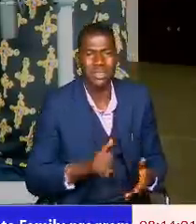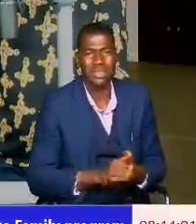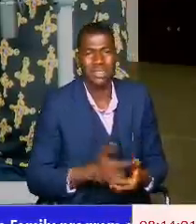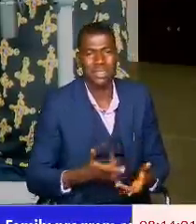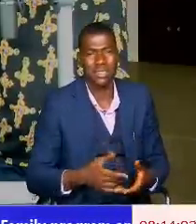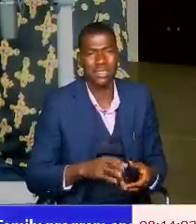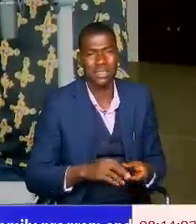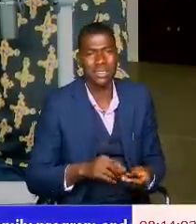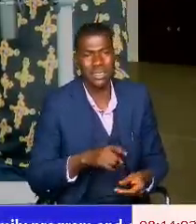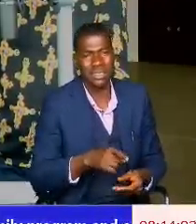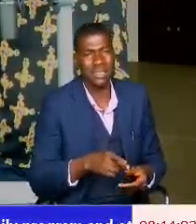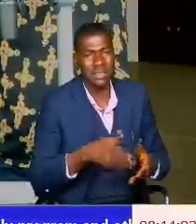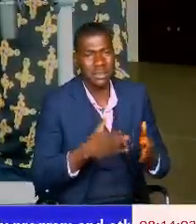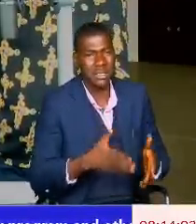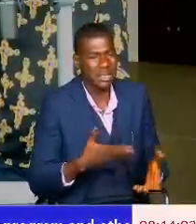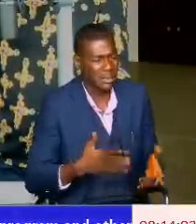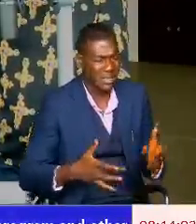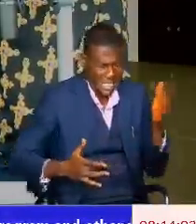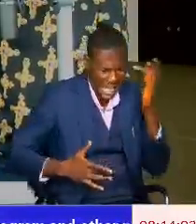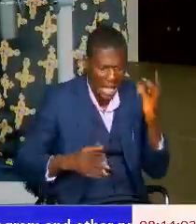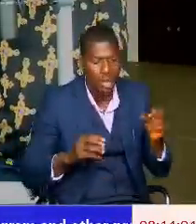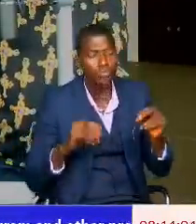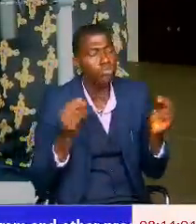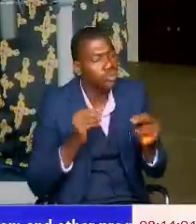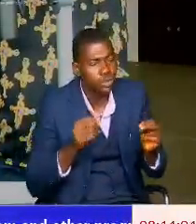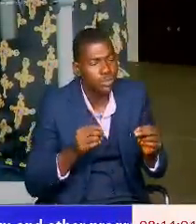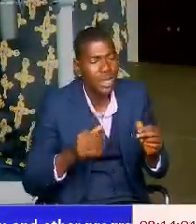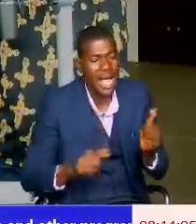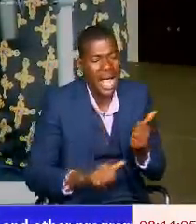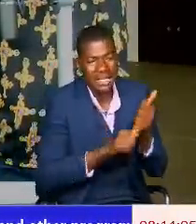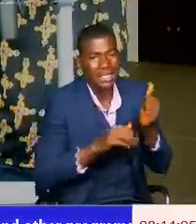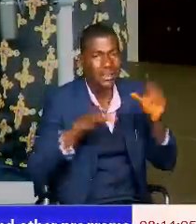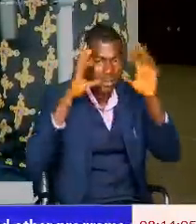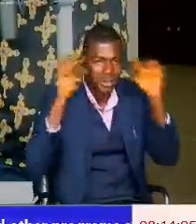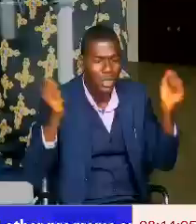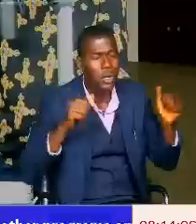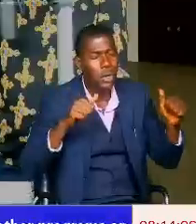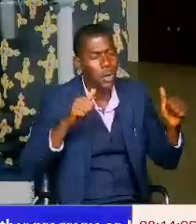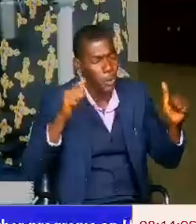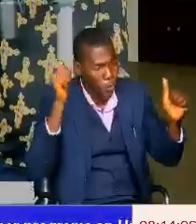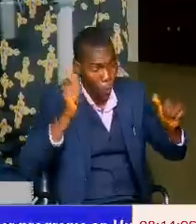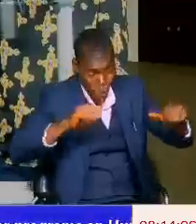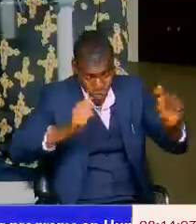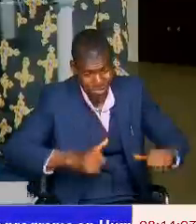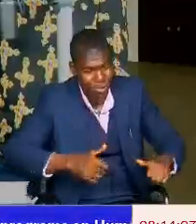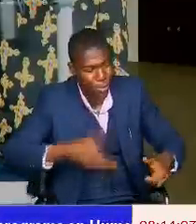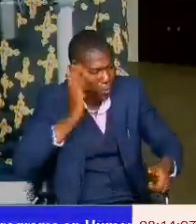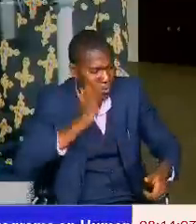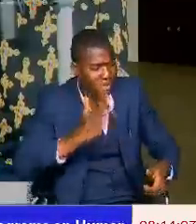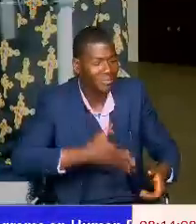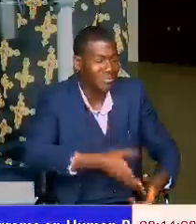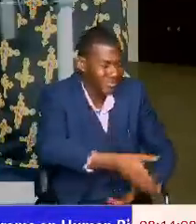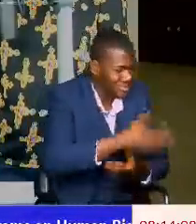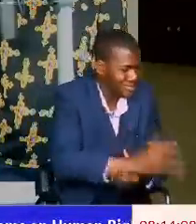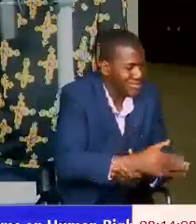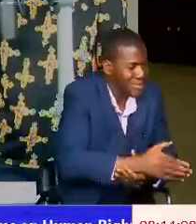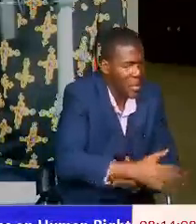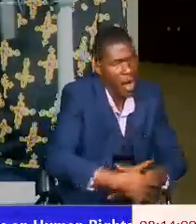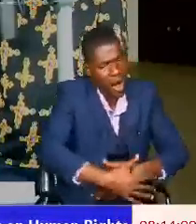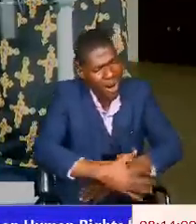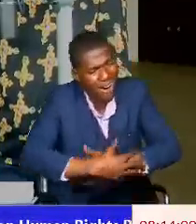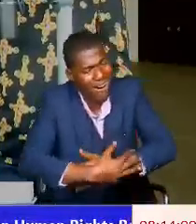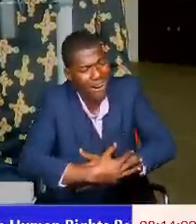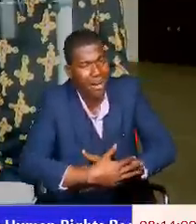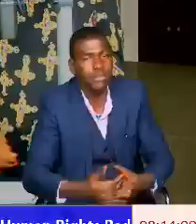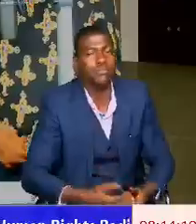maybe say this person get sickness. Mm-mm. Vice President, you go shake you, you go hug you. You go shake you, you go hug you. God, may